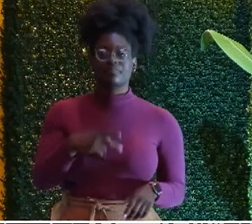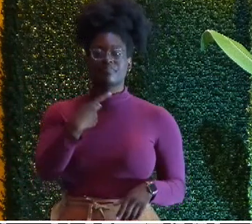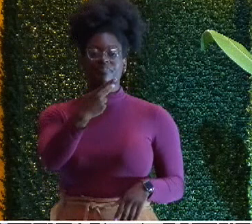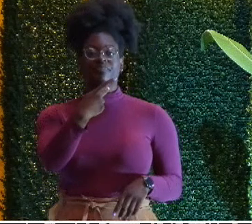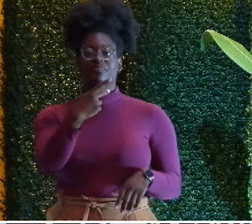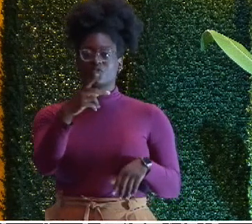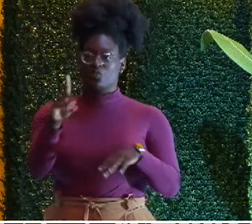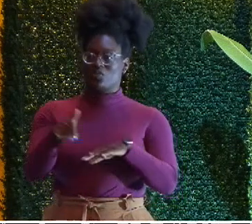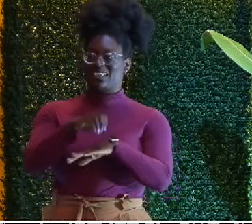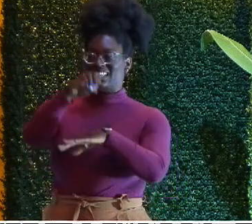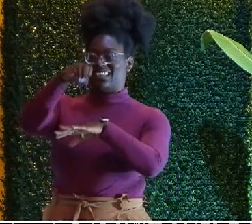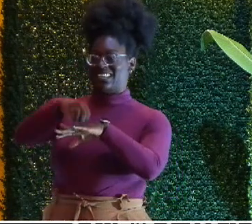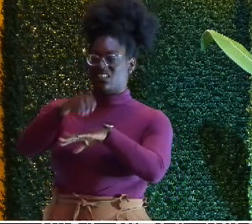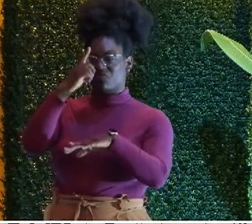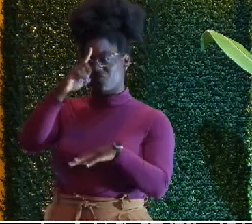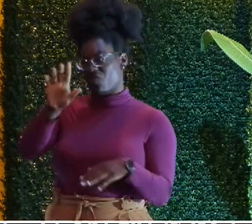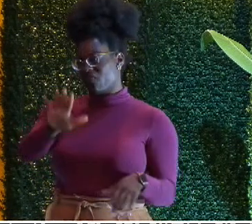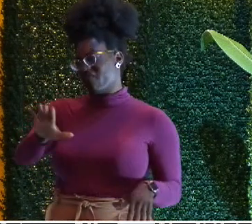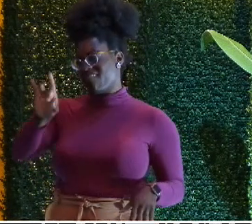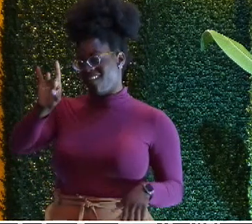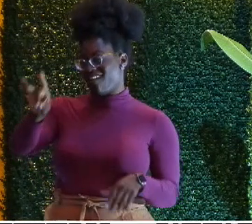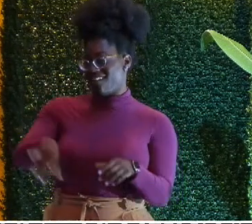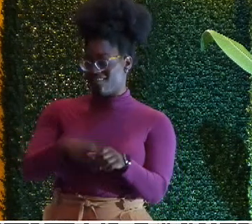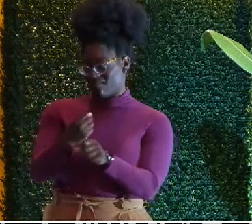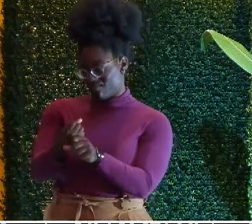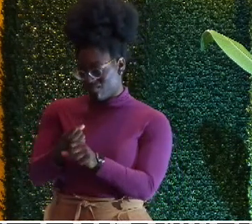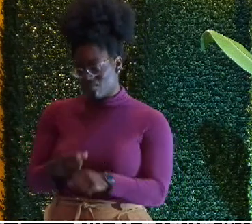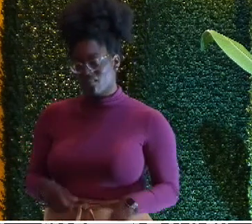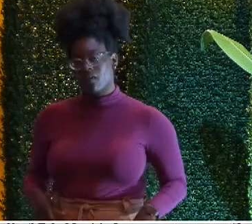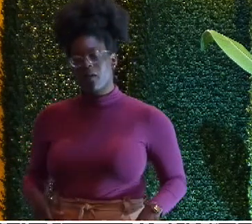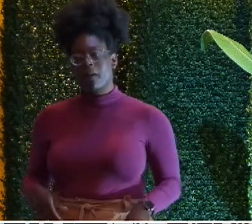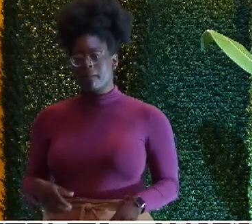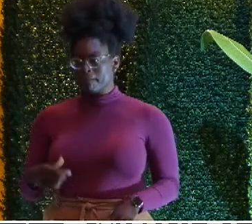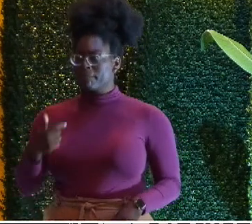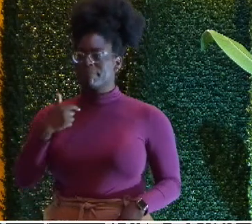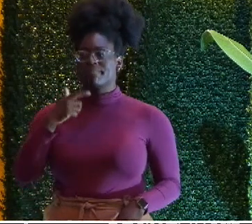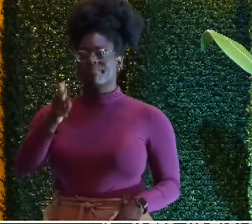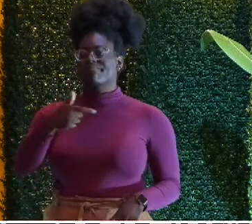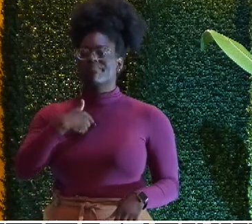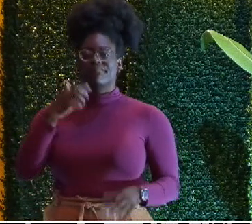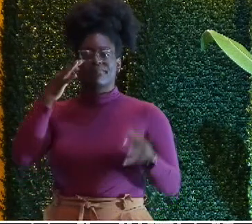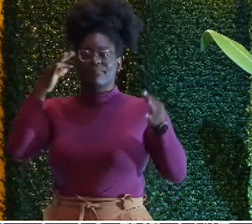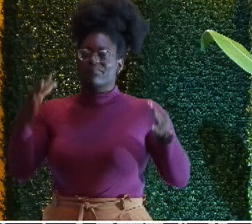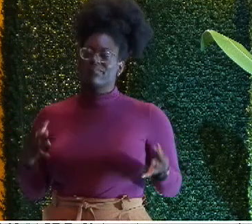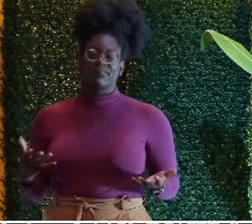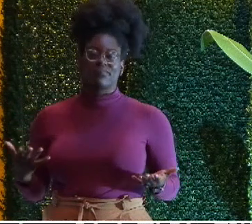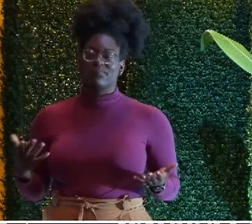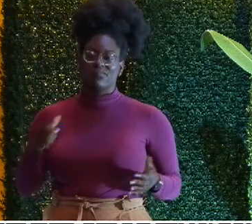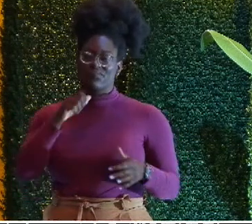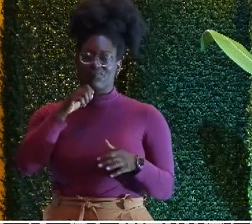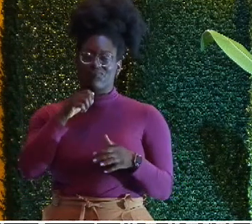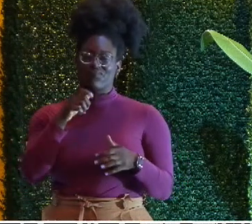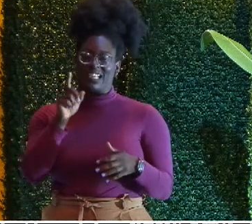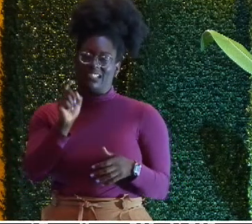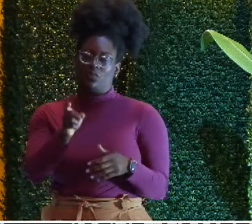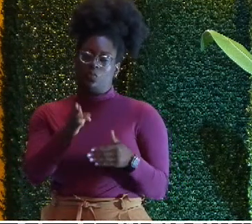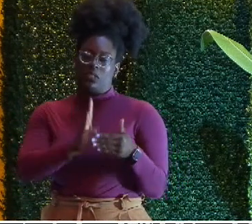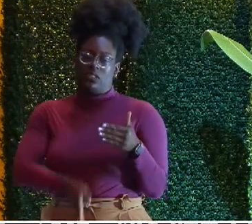When I broke off the engagement, it was as if someone had removed